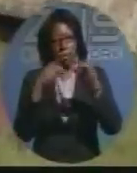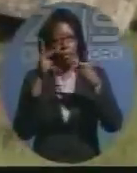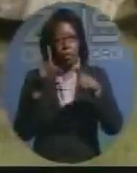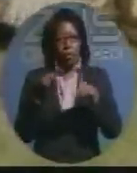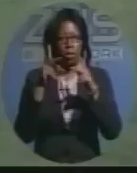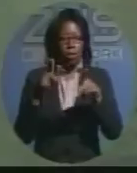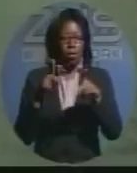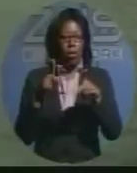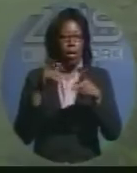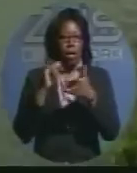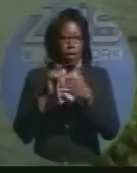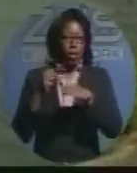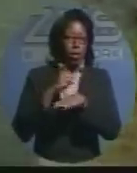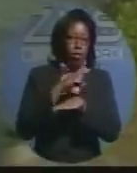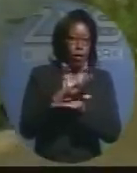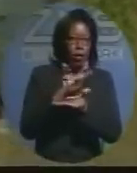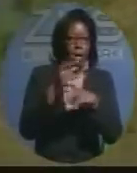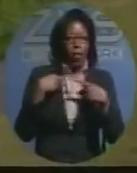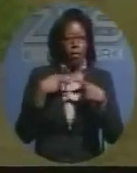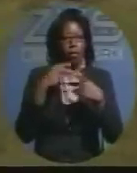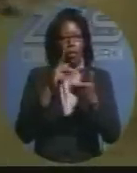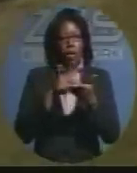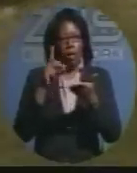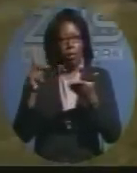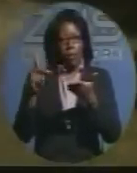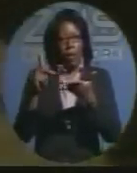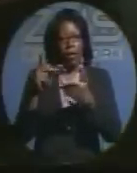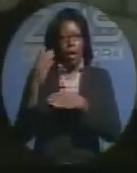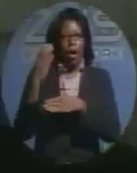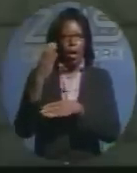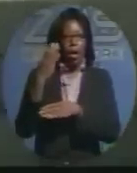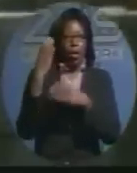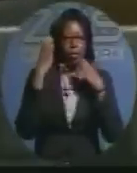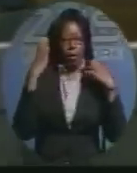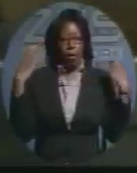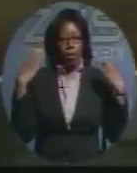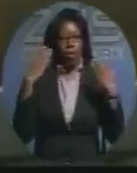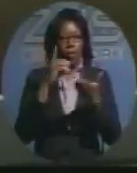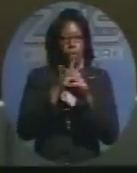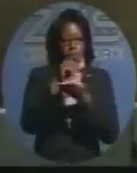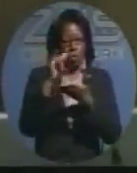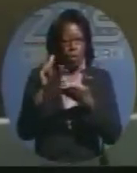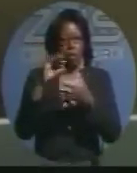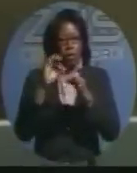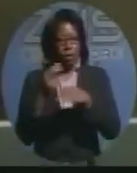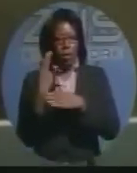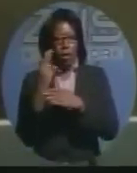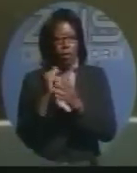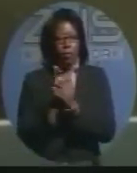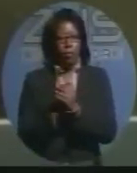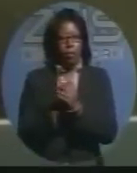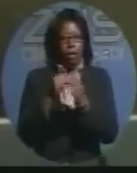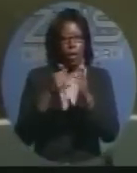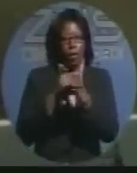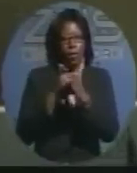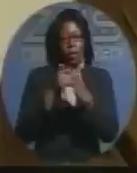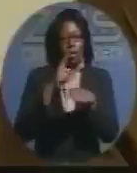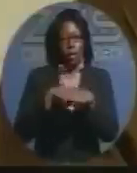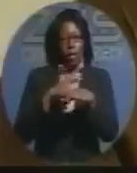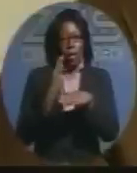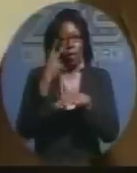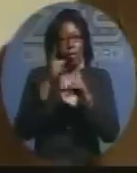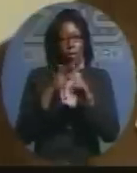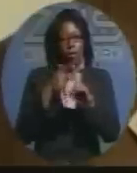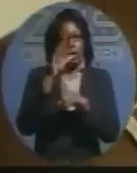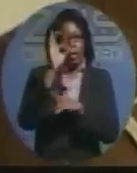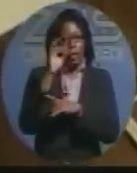affected by Sandy having to pay customs duty on items to complete repairs. And it's going to be for a period up to 90 days. They're